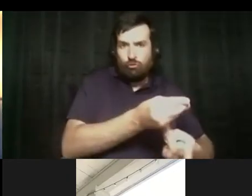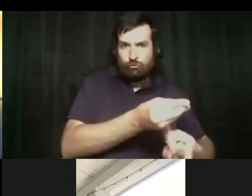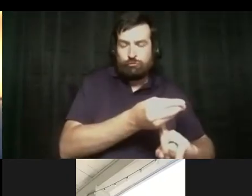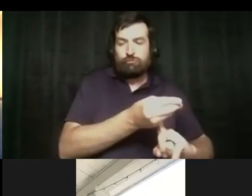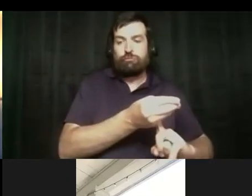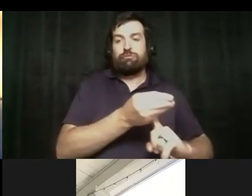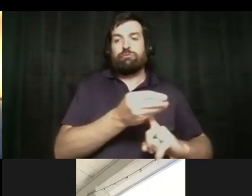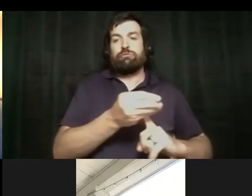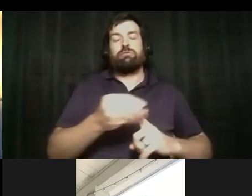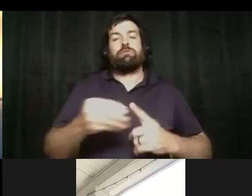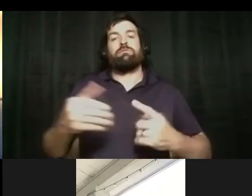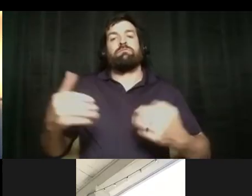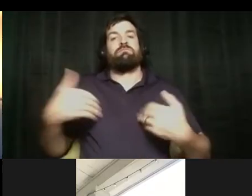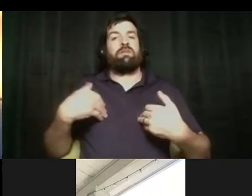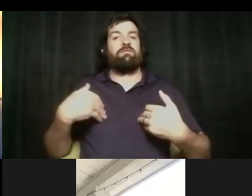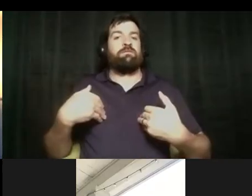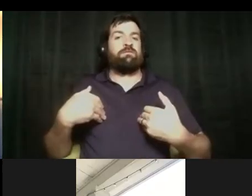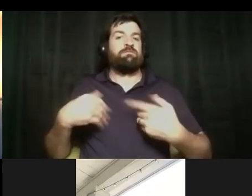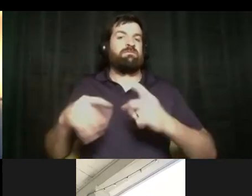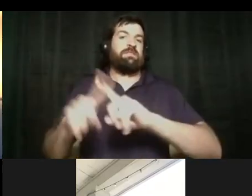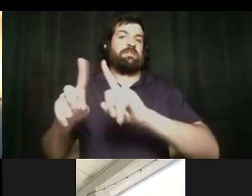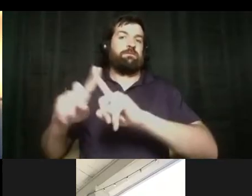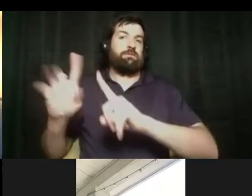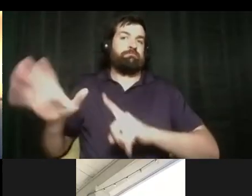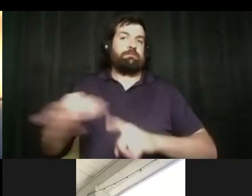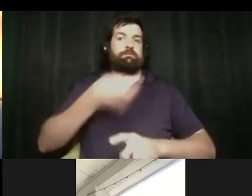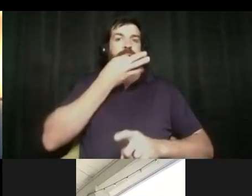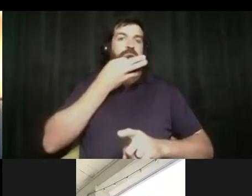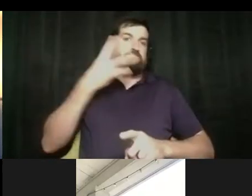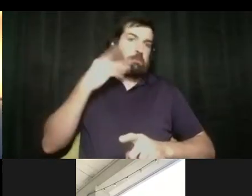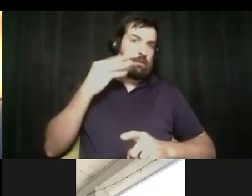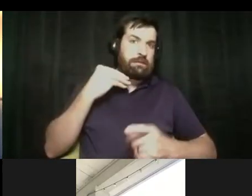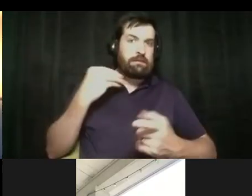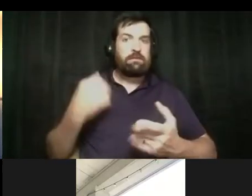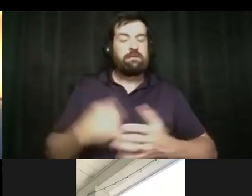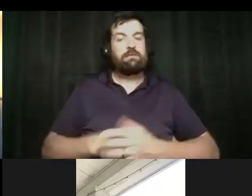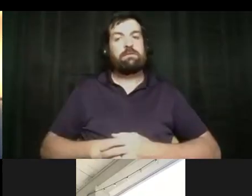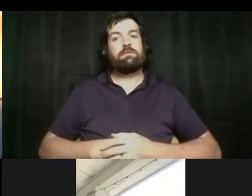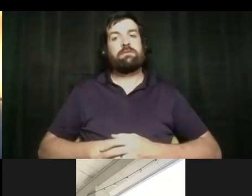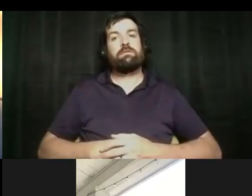you have a different agencies, expert who are working or facing to this